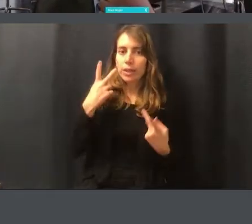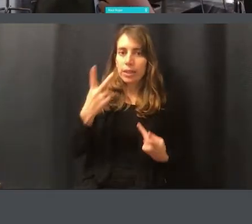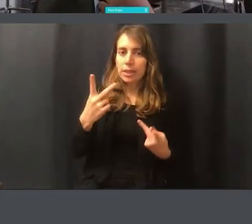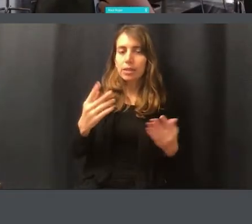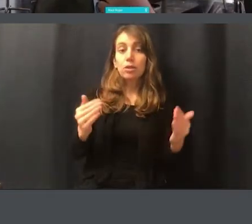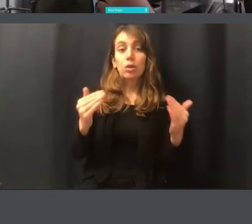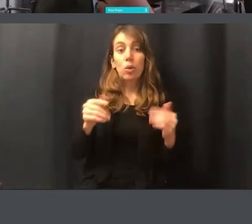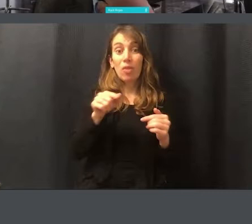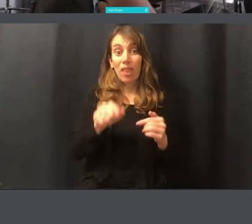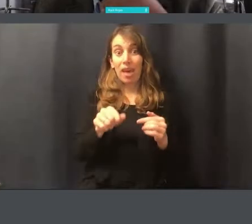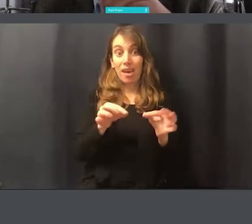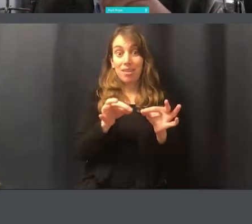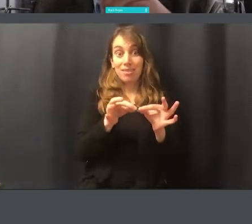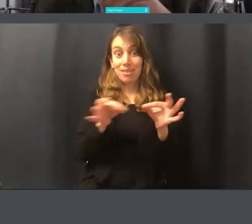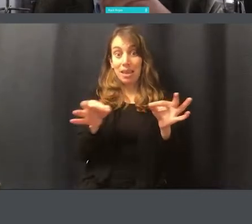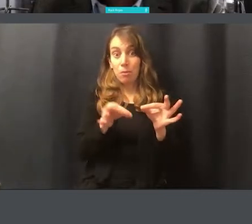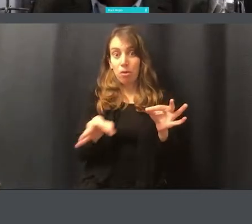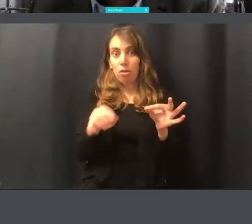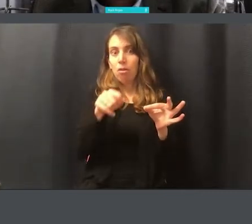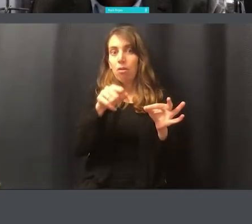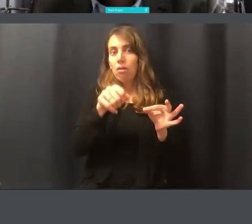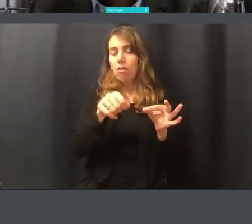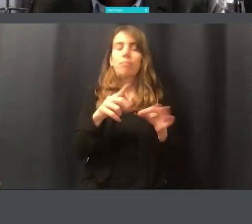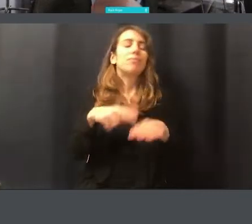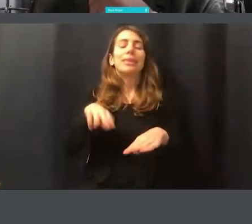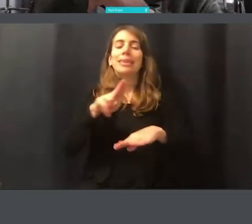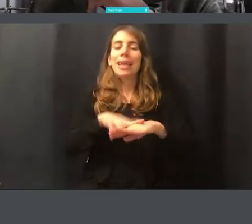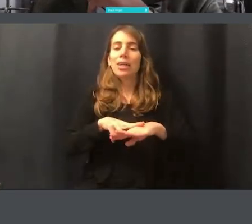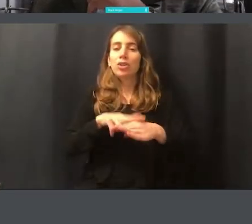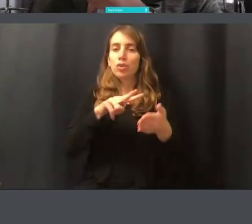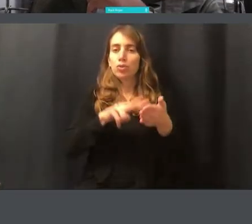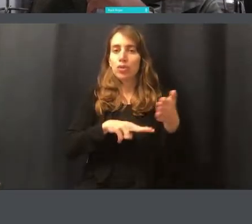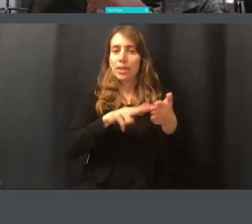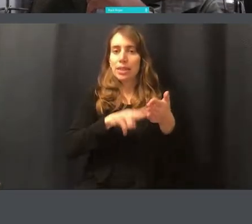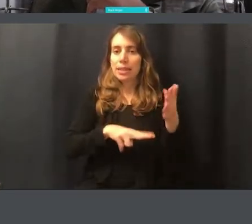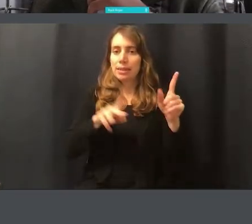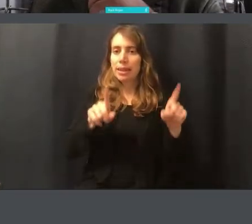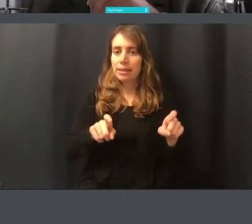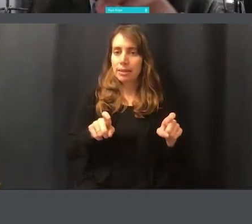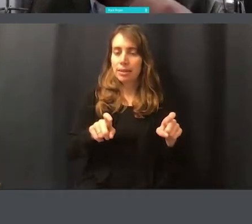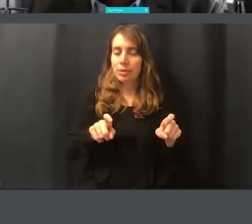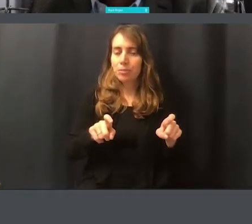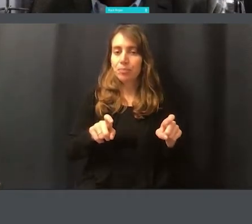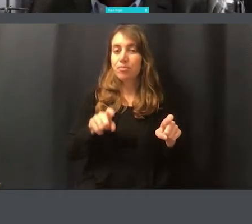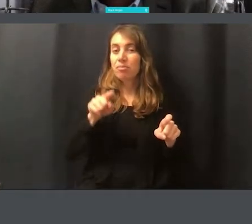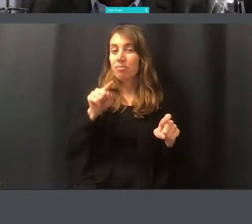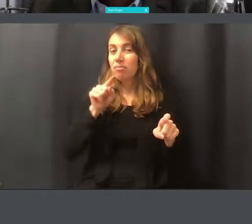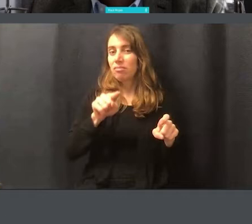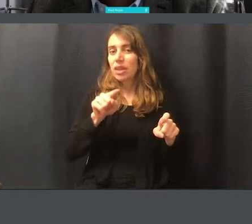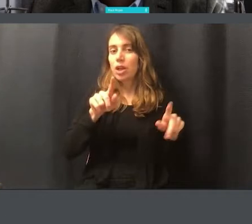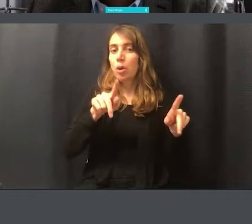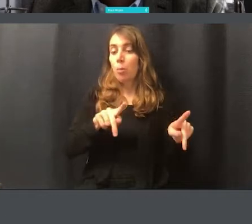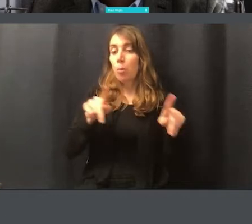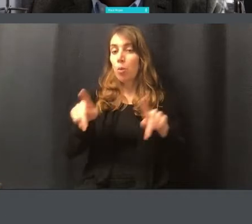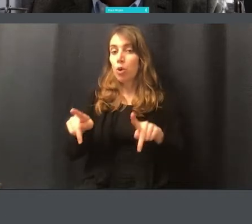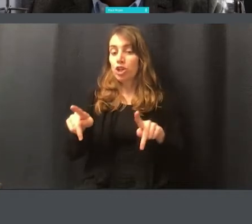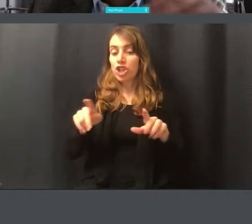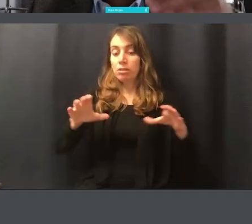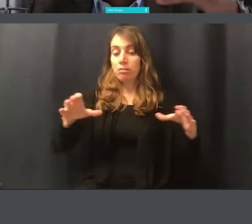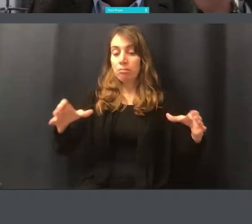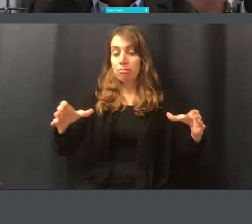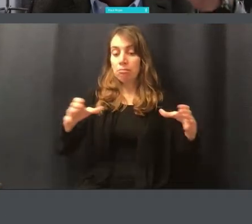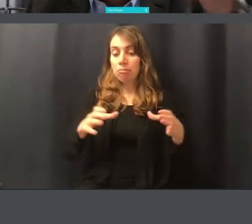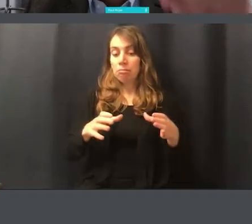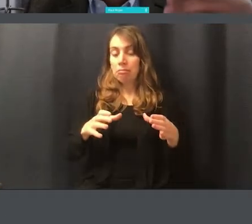here, this is a national reading test. And this is the proportion of kids who